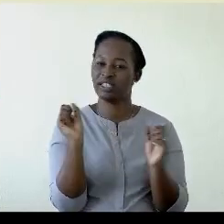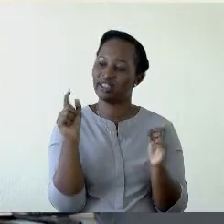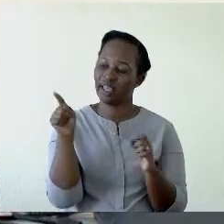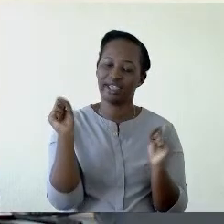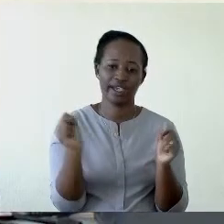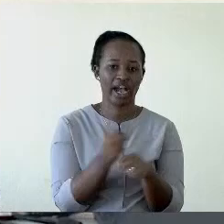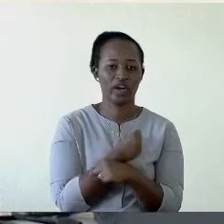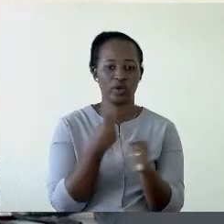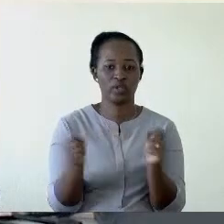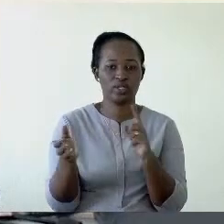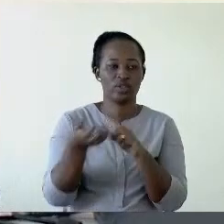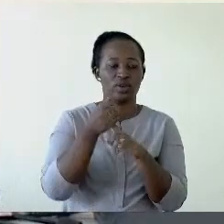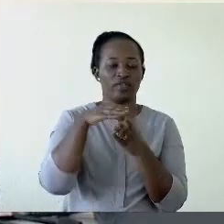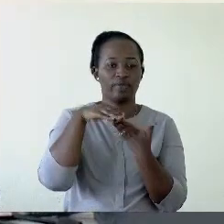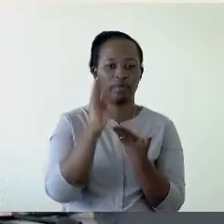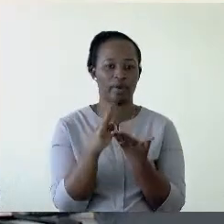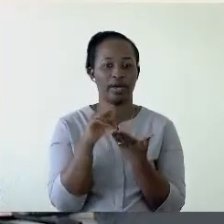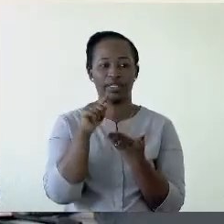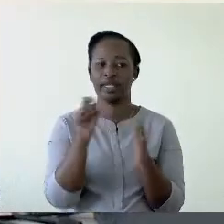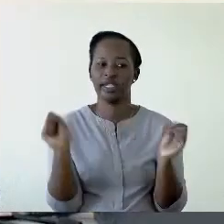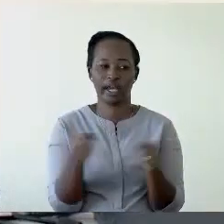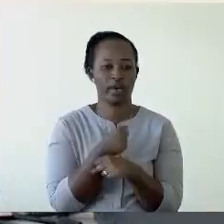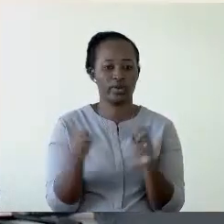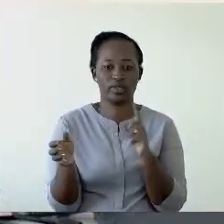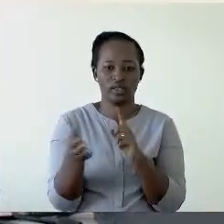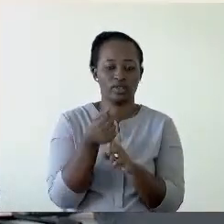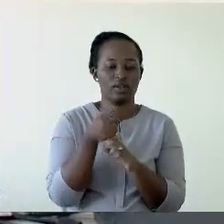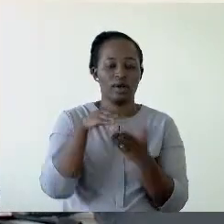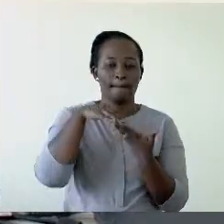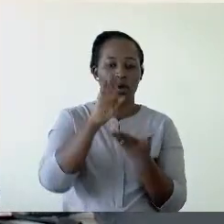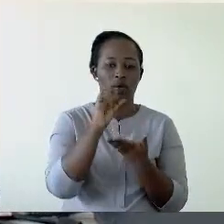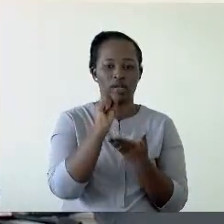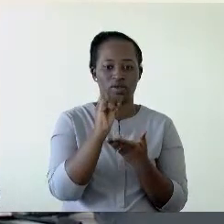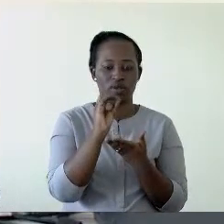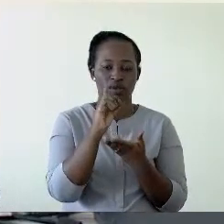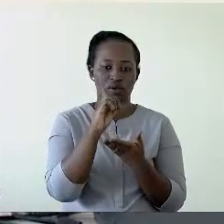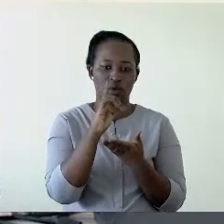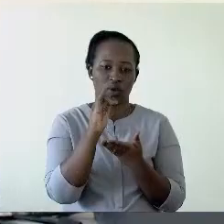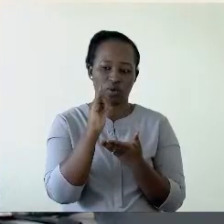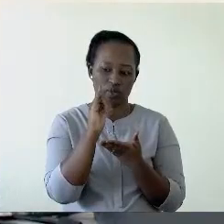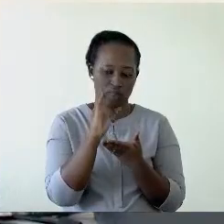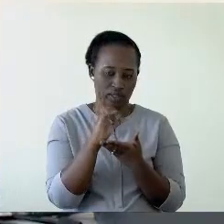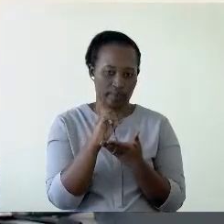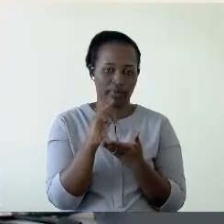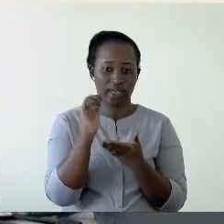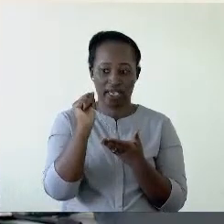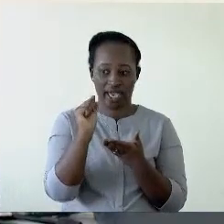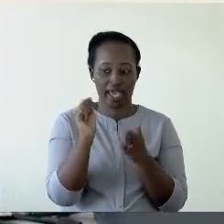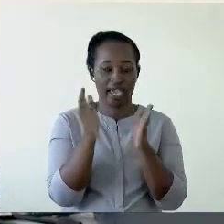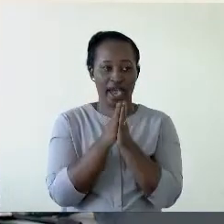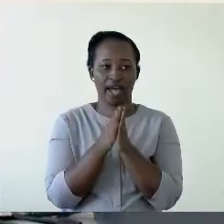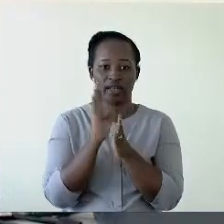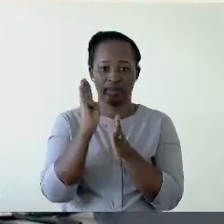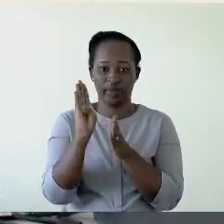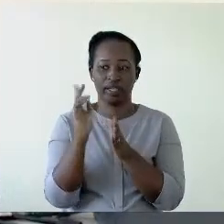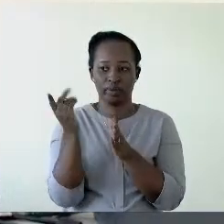more. They can't dissolve more solute. So A and B are